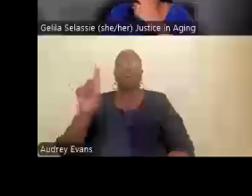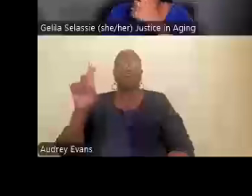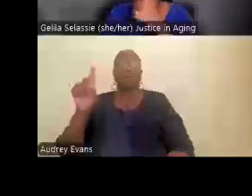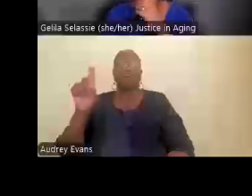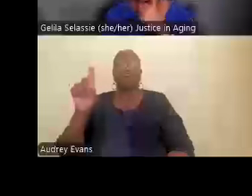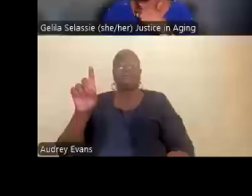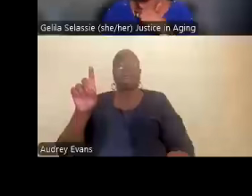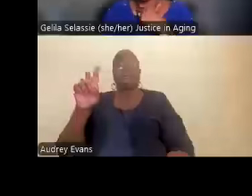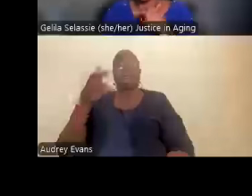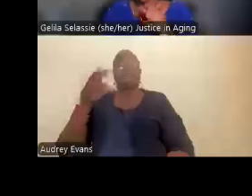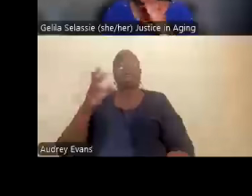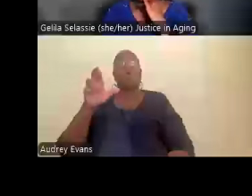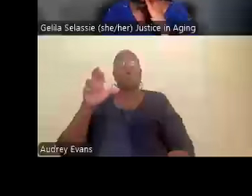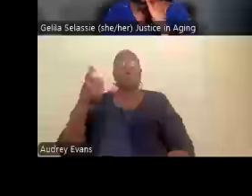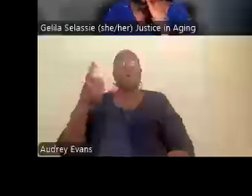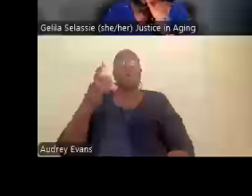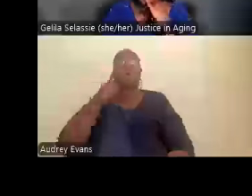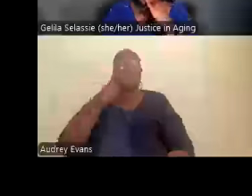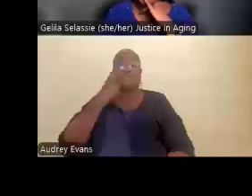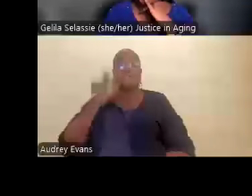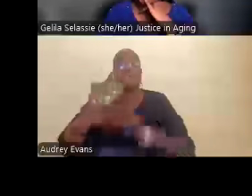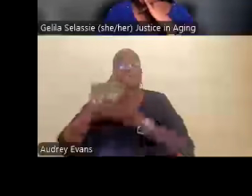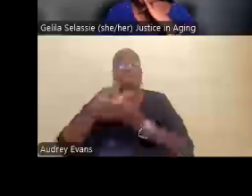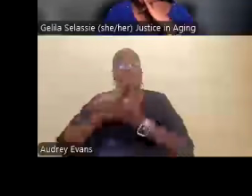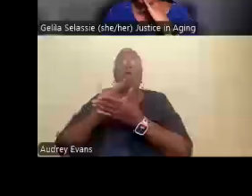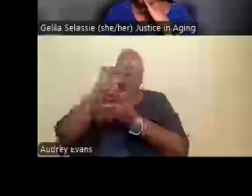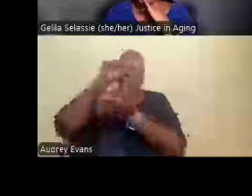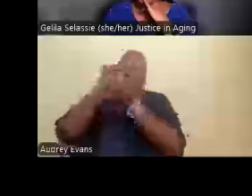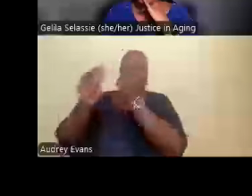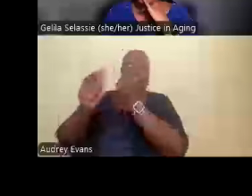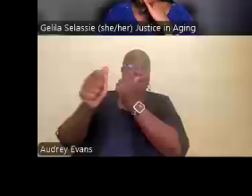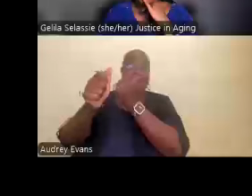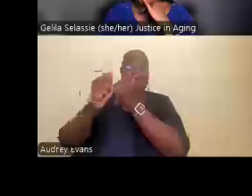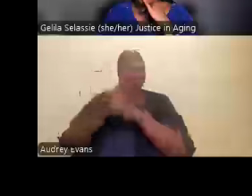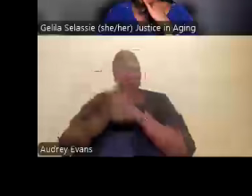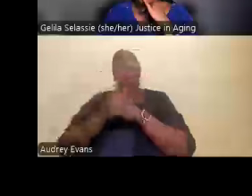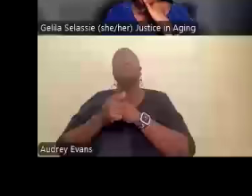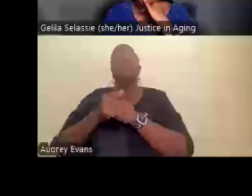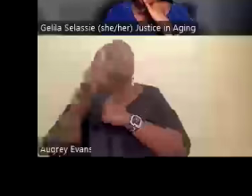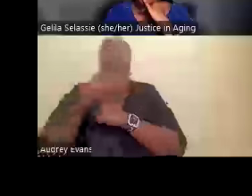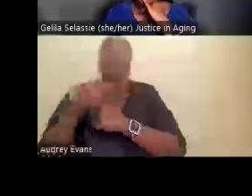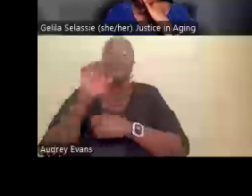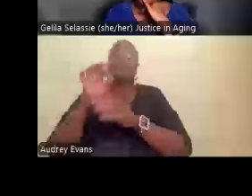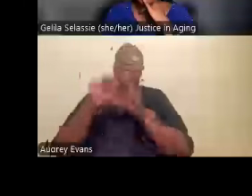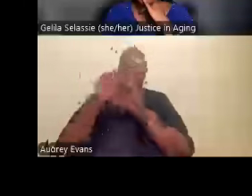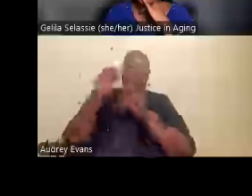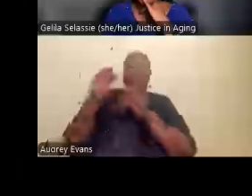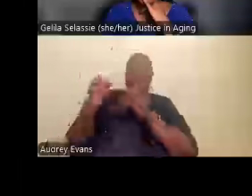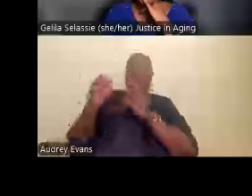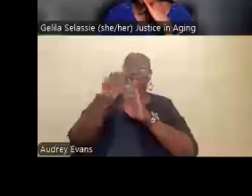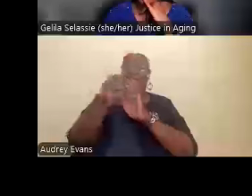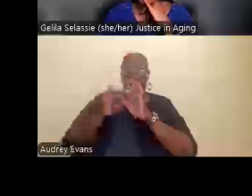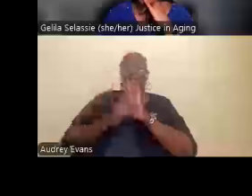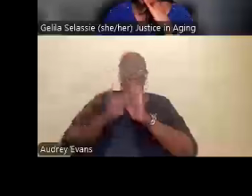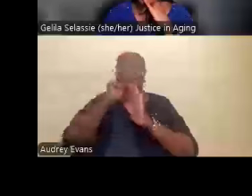H.R. 1 is a recent federal law that passed. So because of this delay, states do not have to